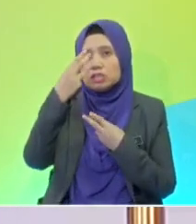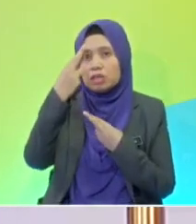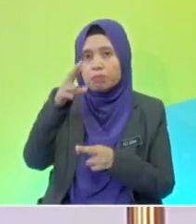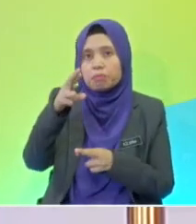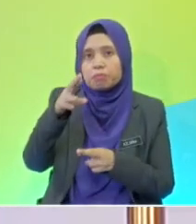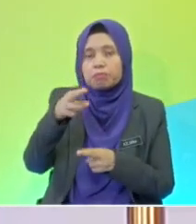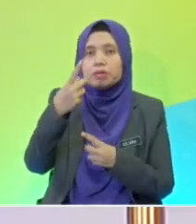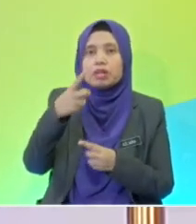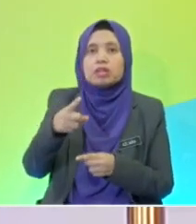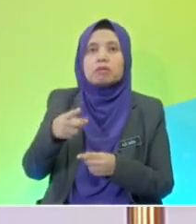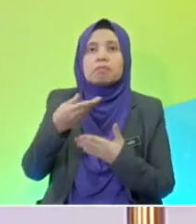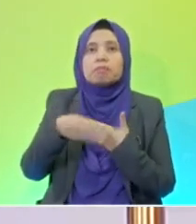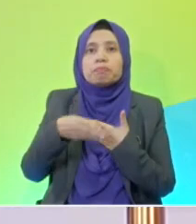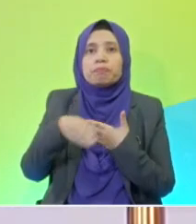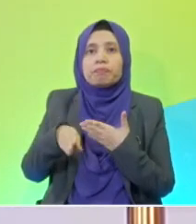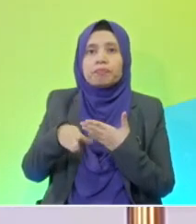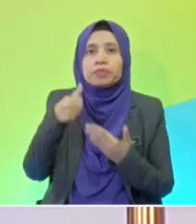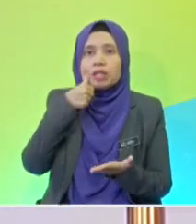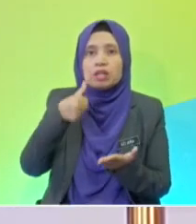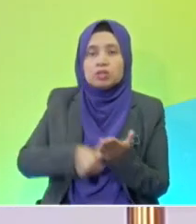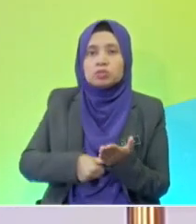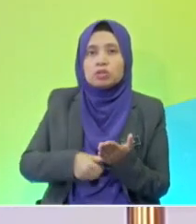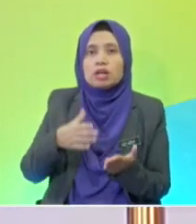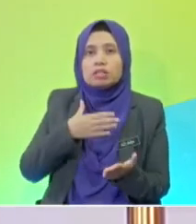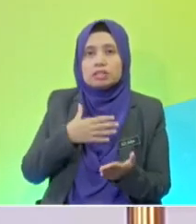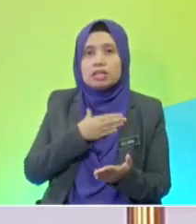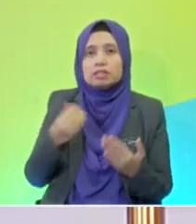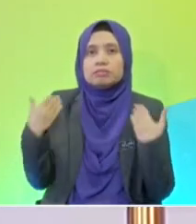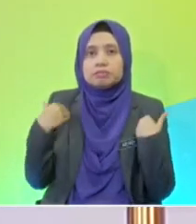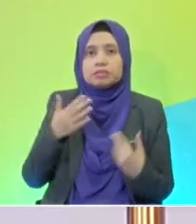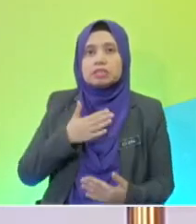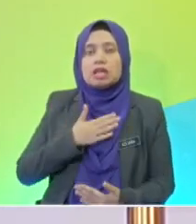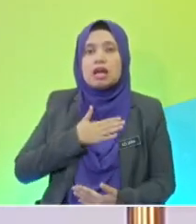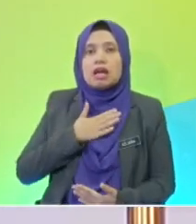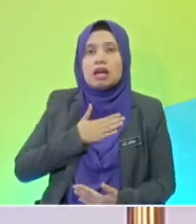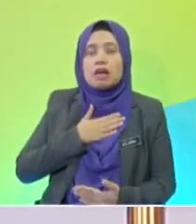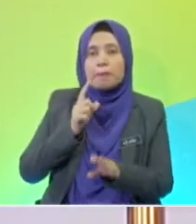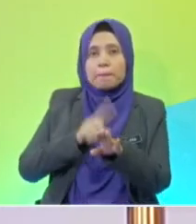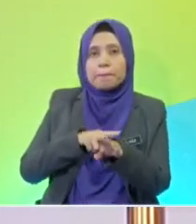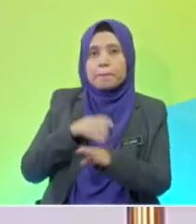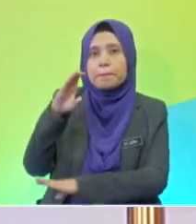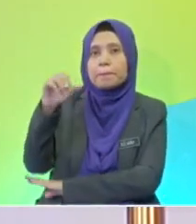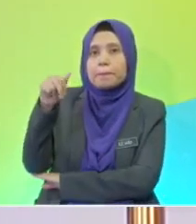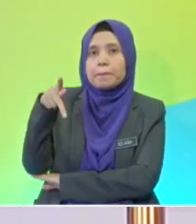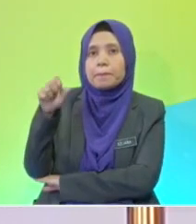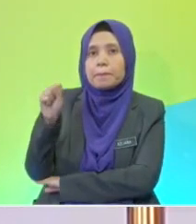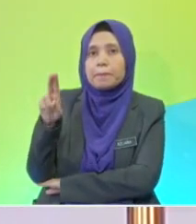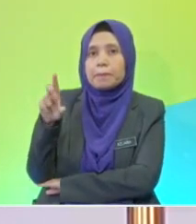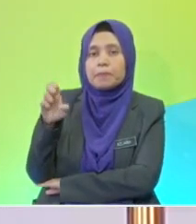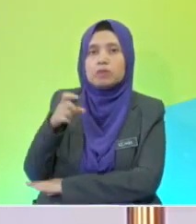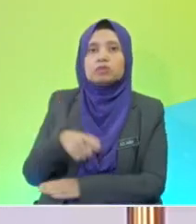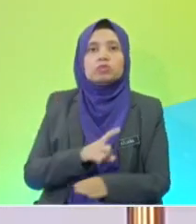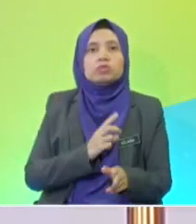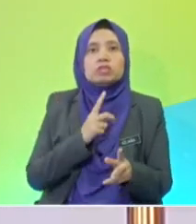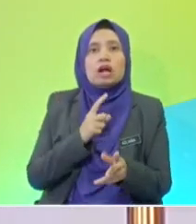One. Second is how you can create your own time capsule, right? With the items that you see around your house that you want to keep it inside